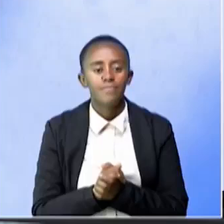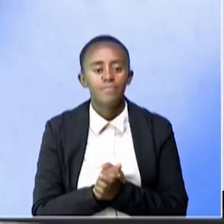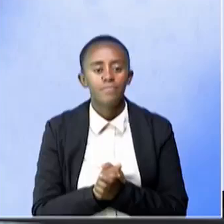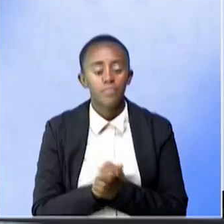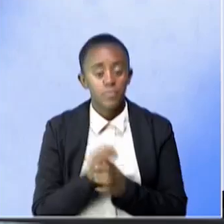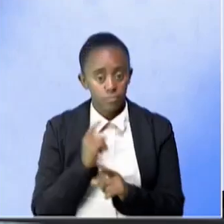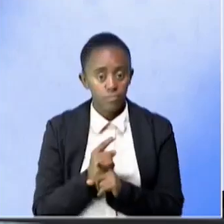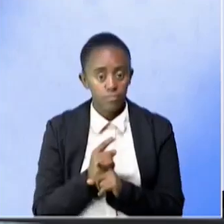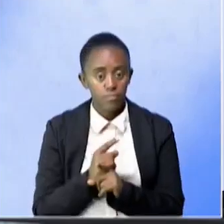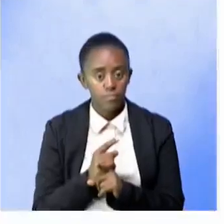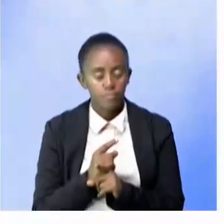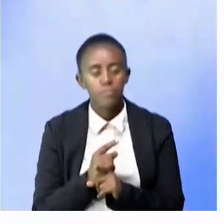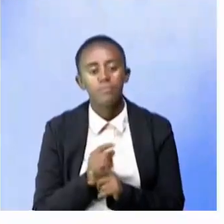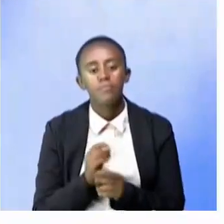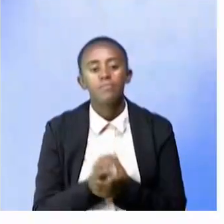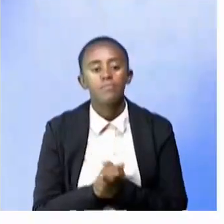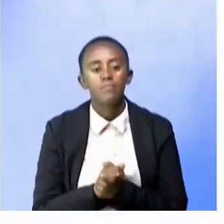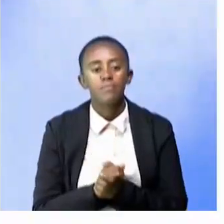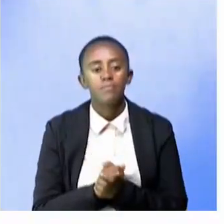Right?